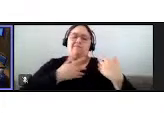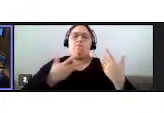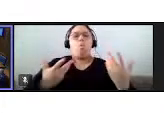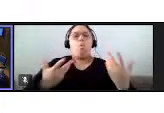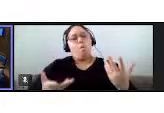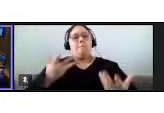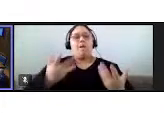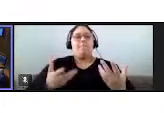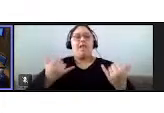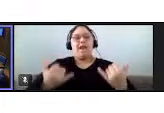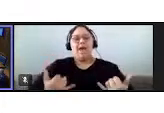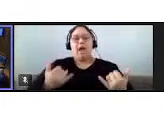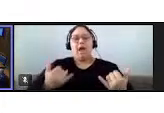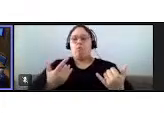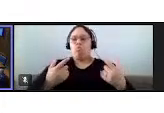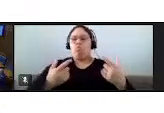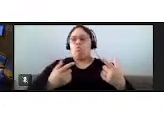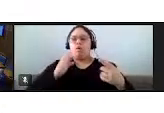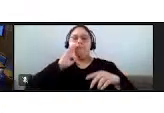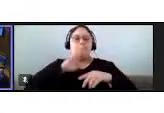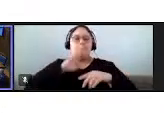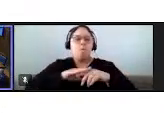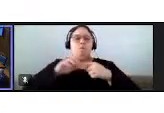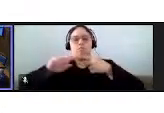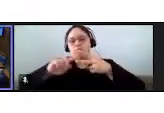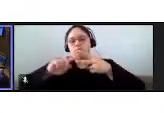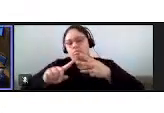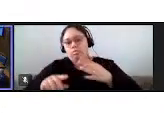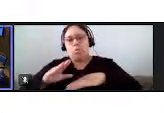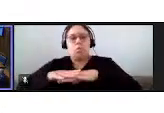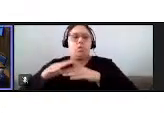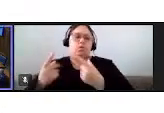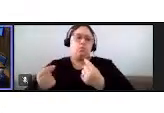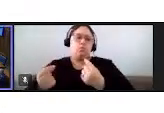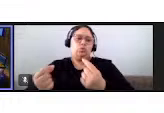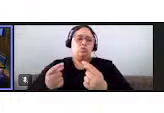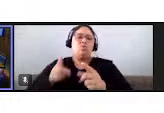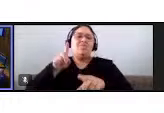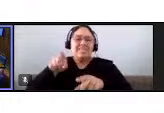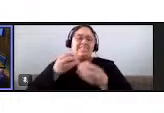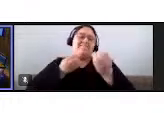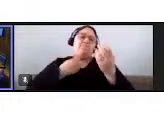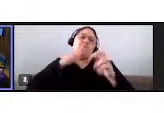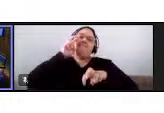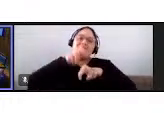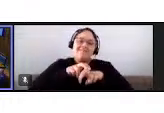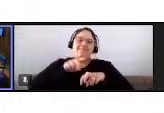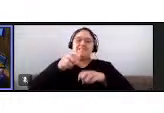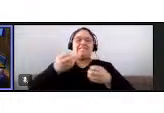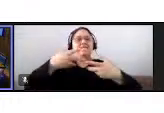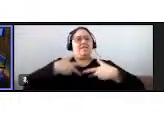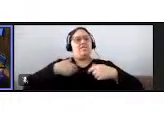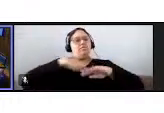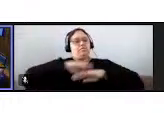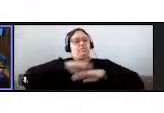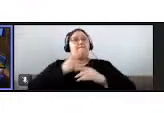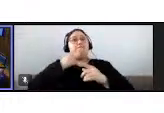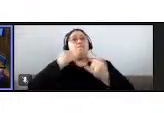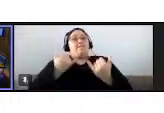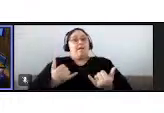you downgraded on 1, 2, 3, 4. That's the information that we needed, that assurance that for now